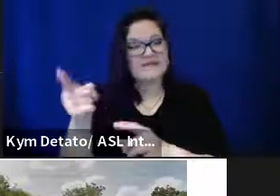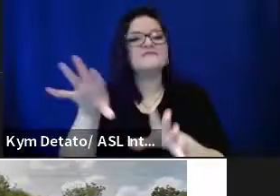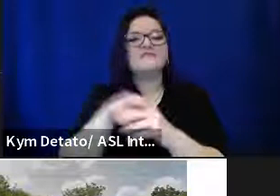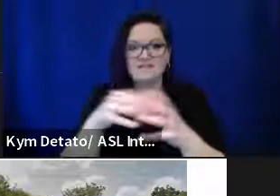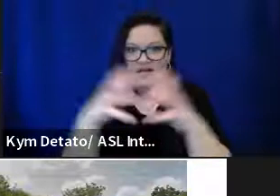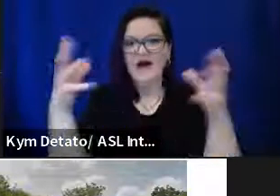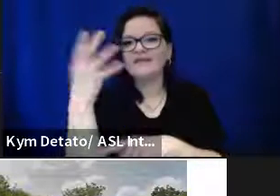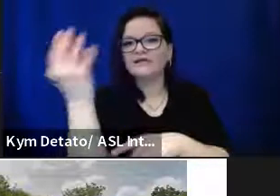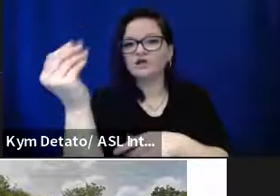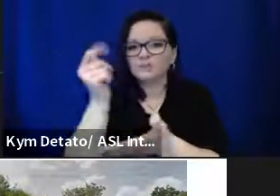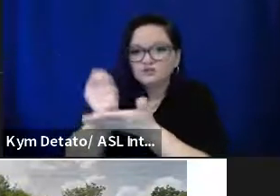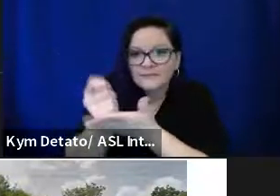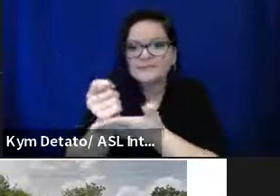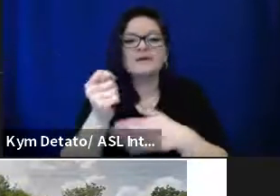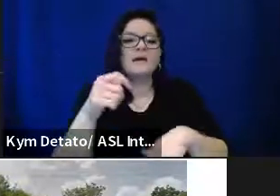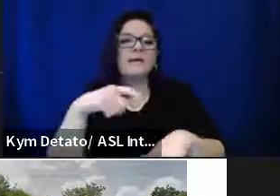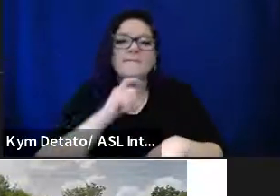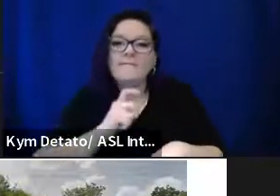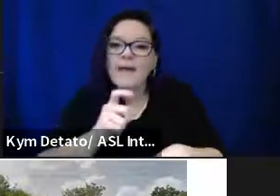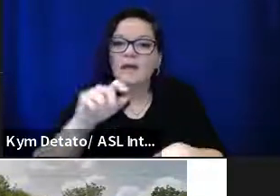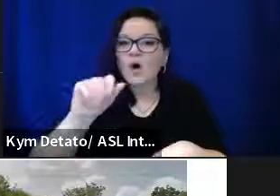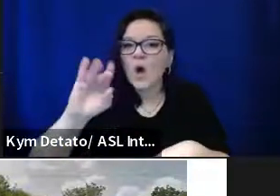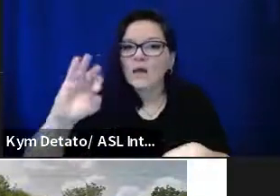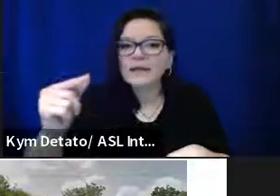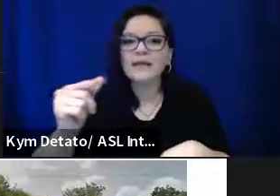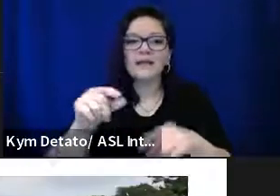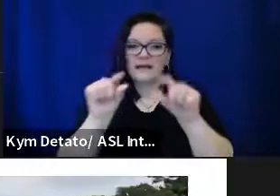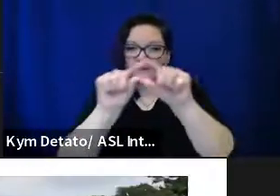and a metal awning, as well as trim work around the edge of the building.